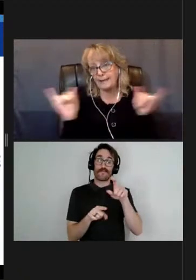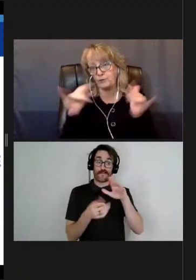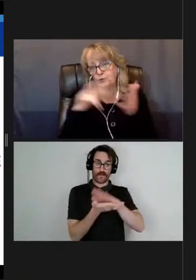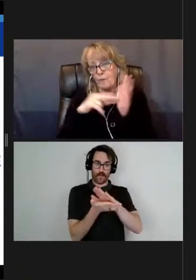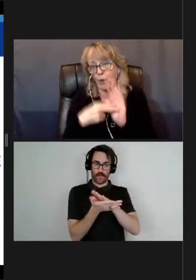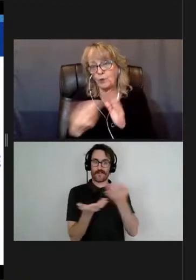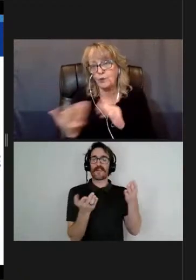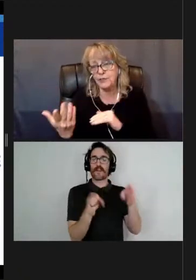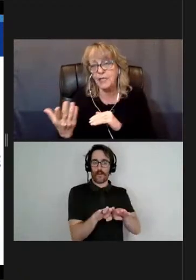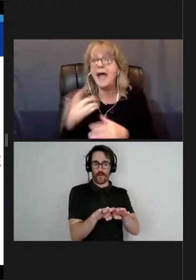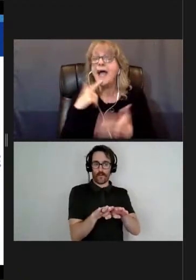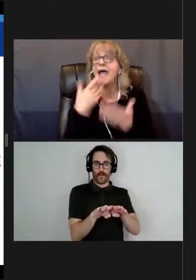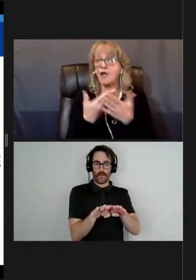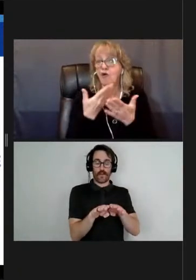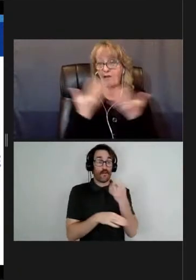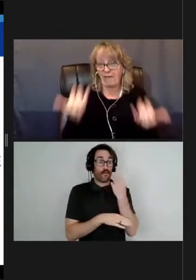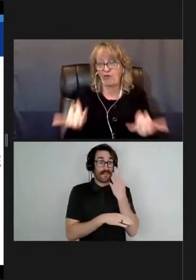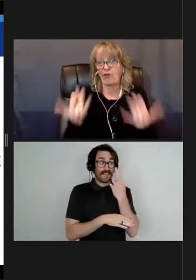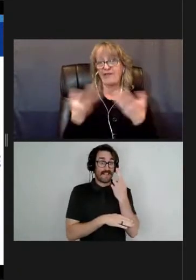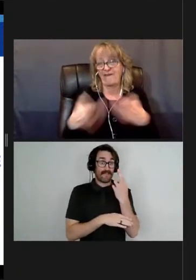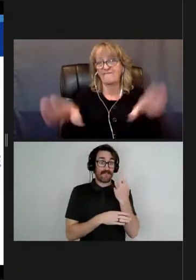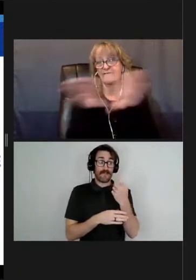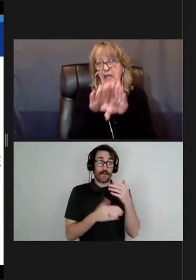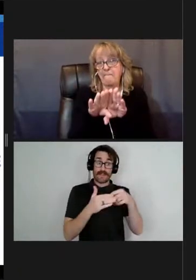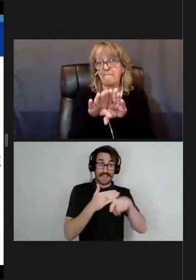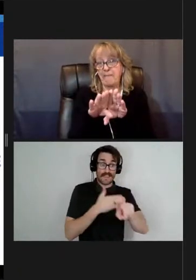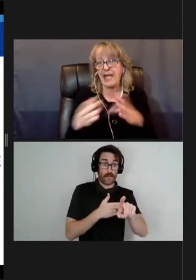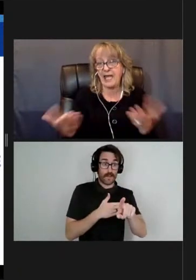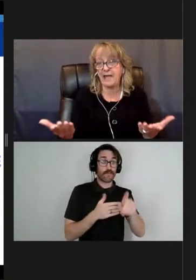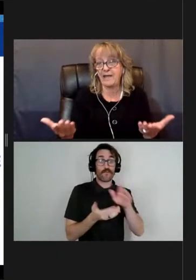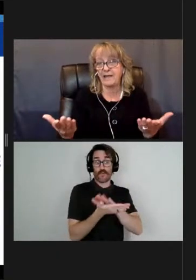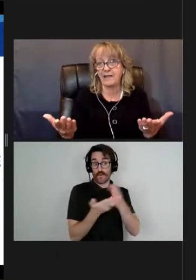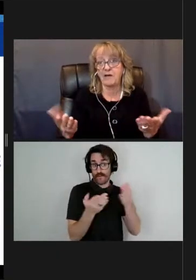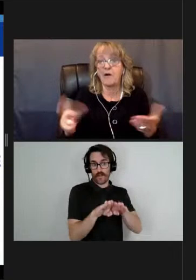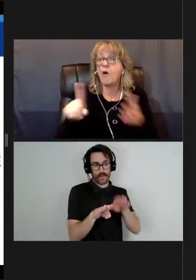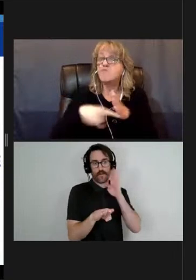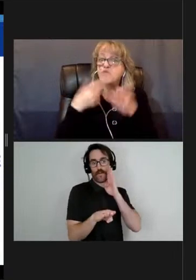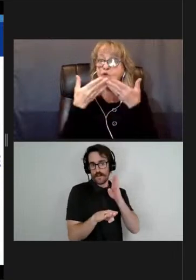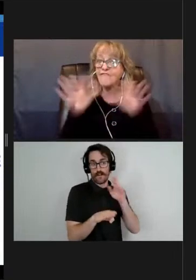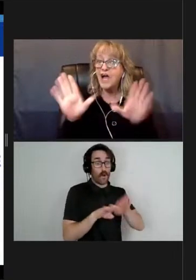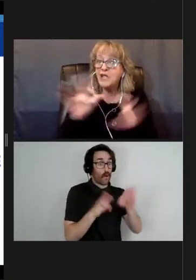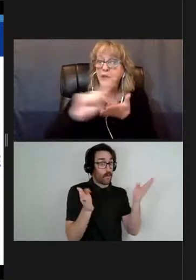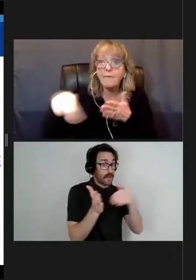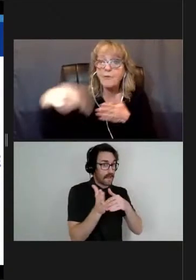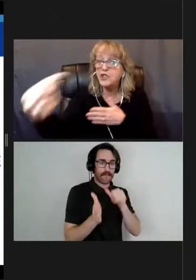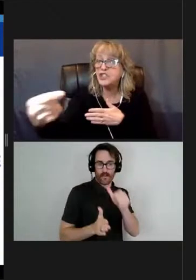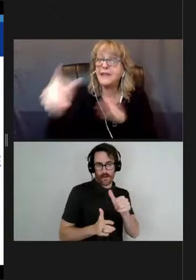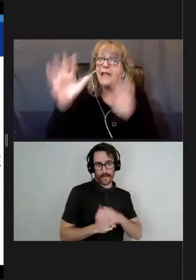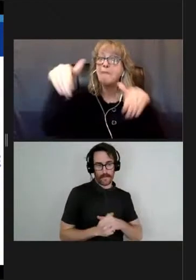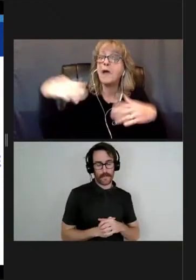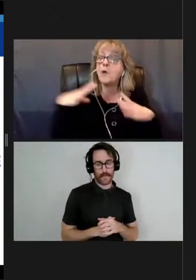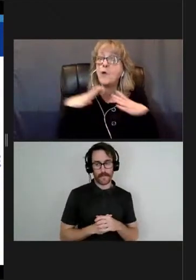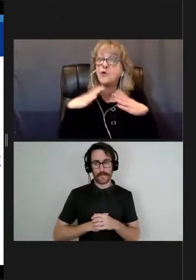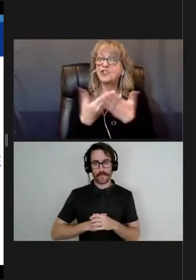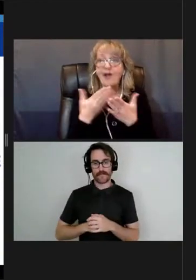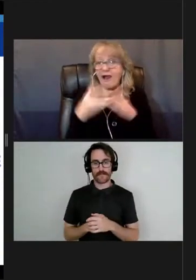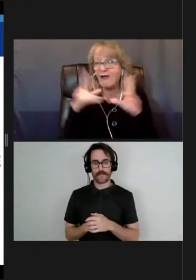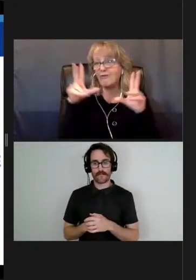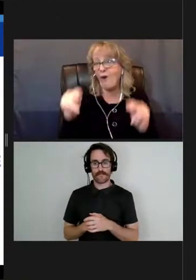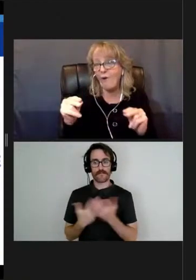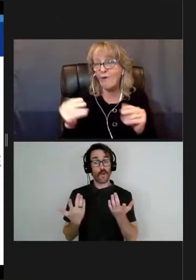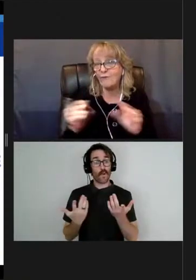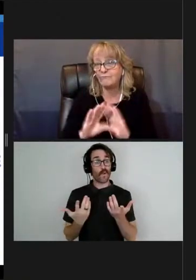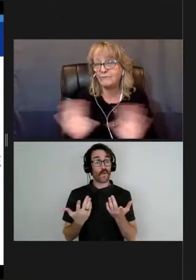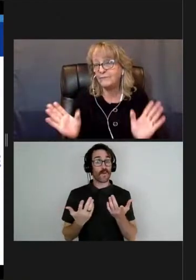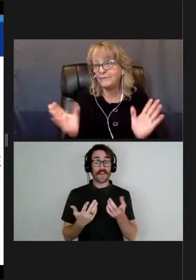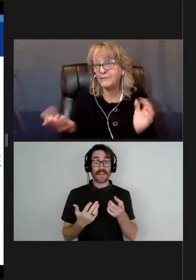so that schools will not be reopening next week. And this is not really about the risk